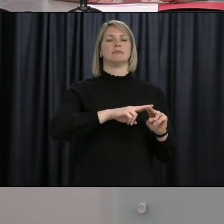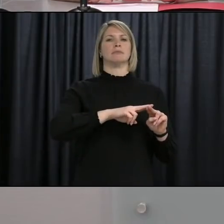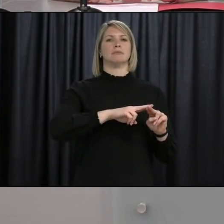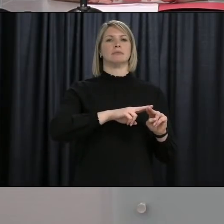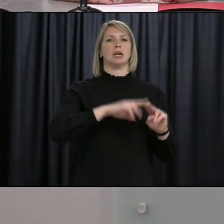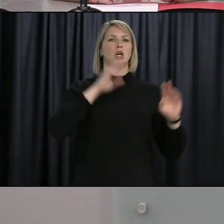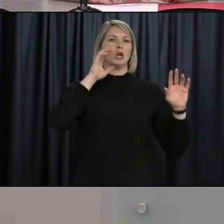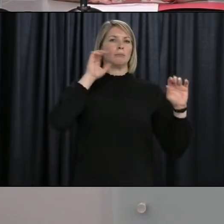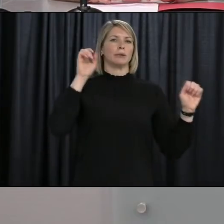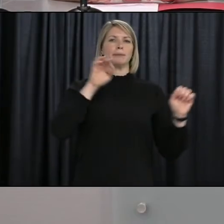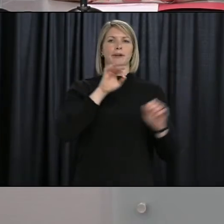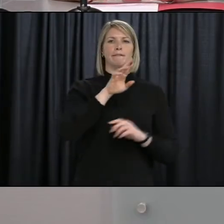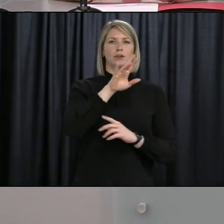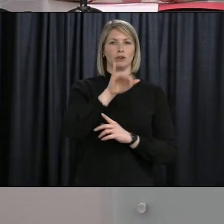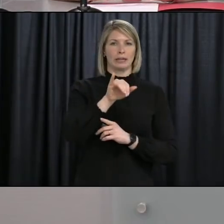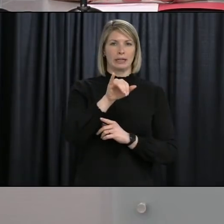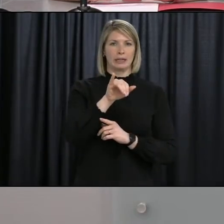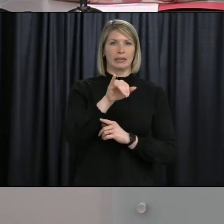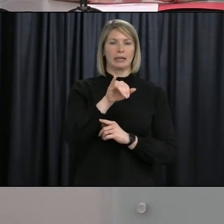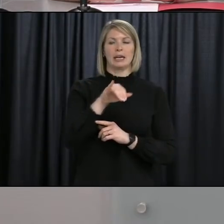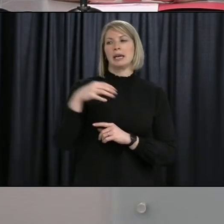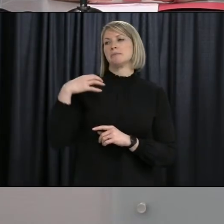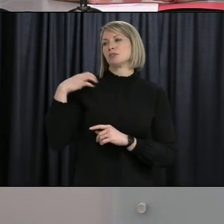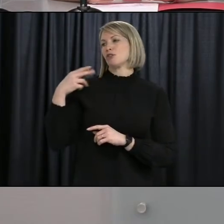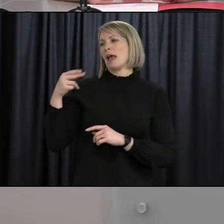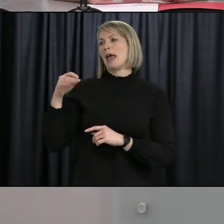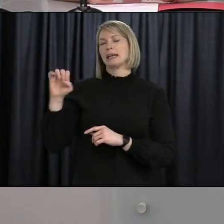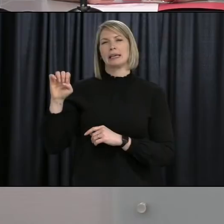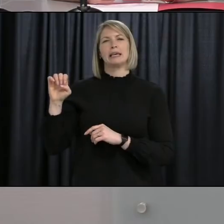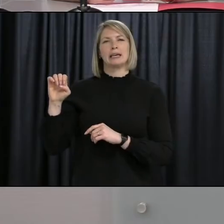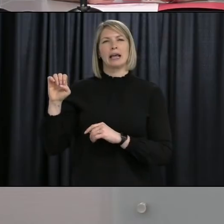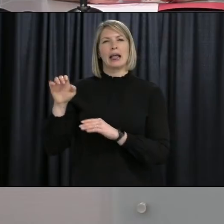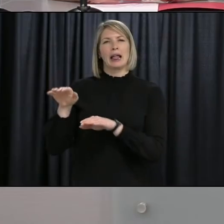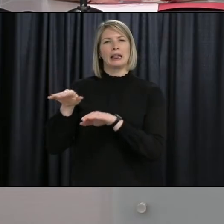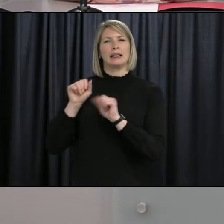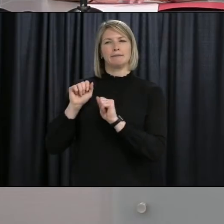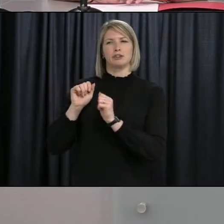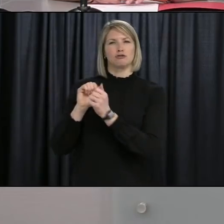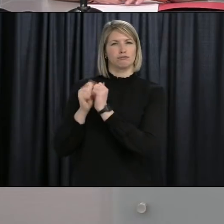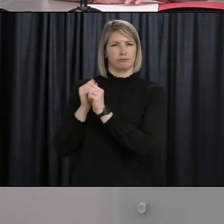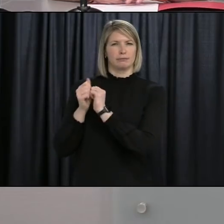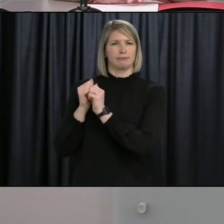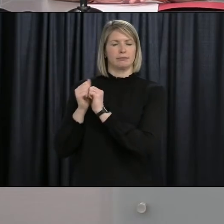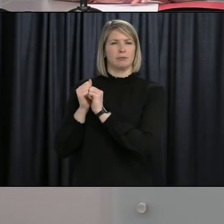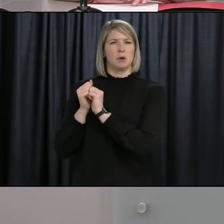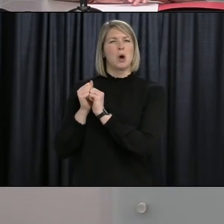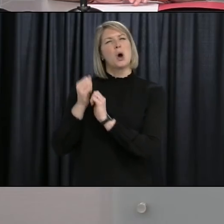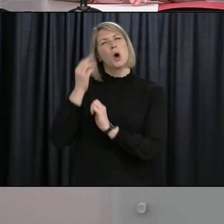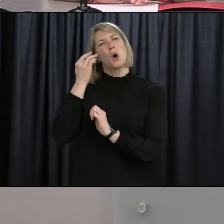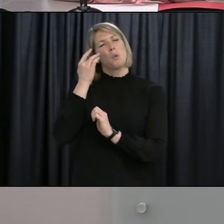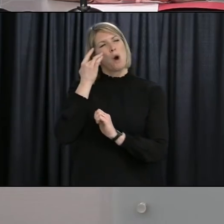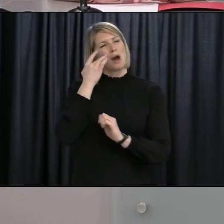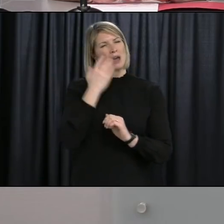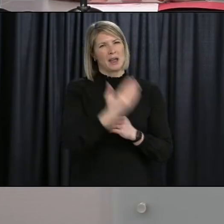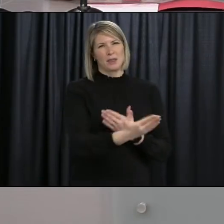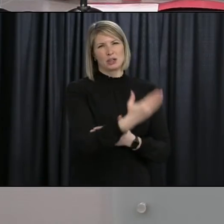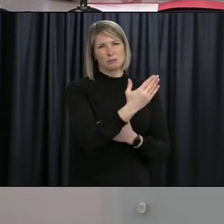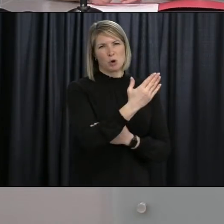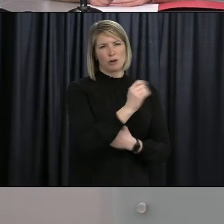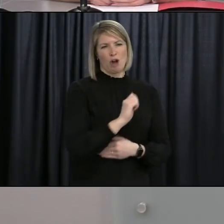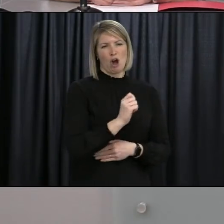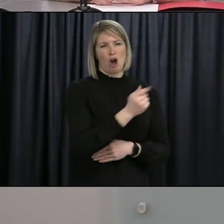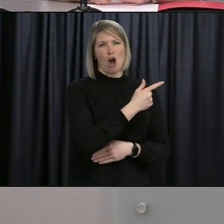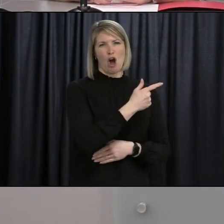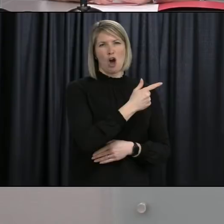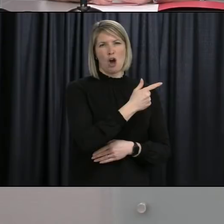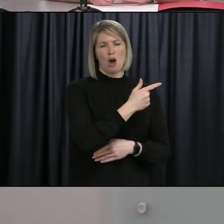and Minister Haggie, you've left the campaign trail to address this, Premier Ferry, how come you weren't at the all-party committee this morning and numbers can be informed to the all-party